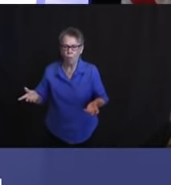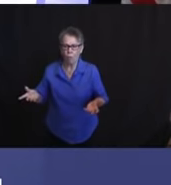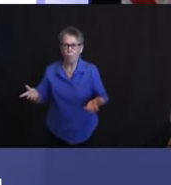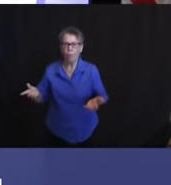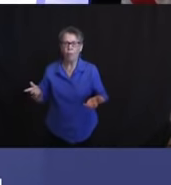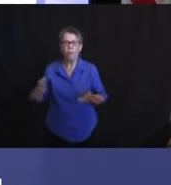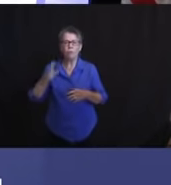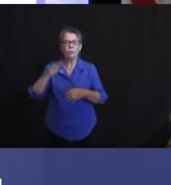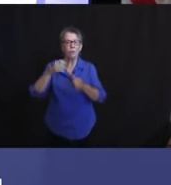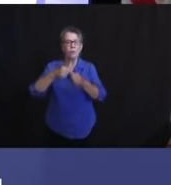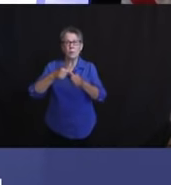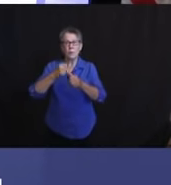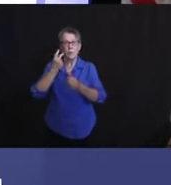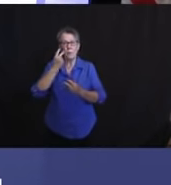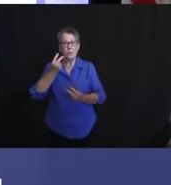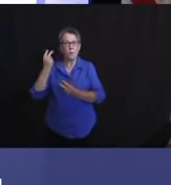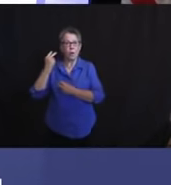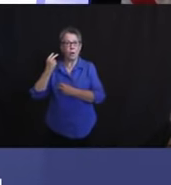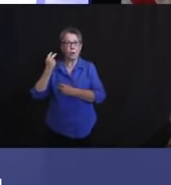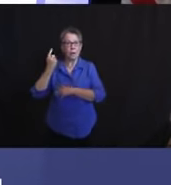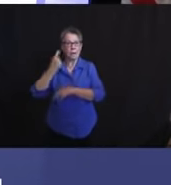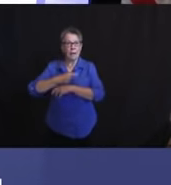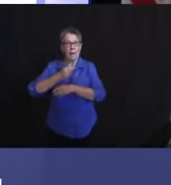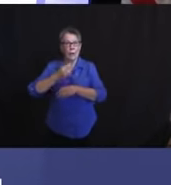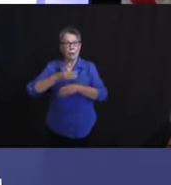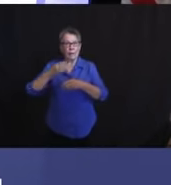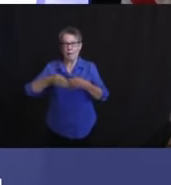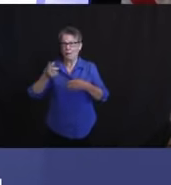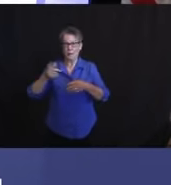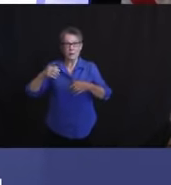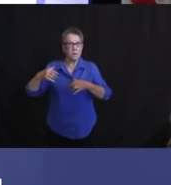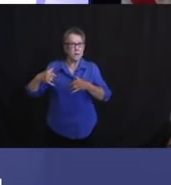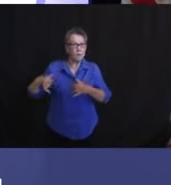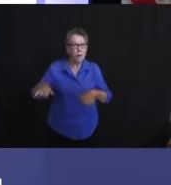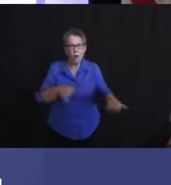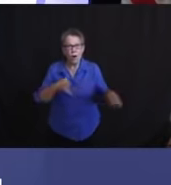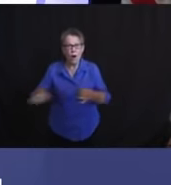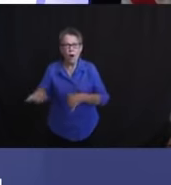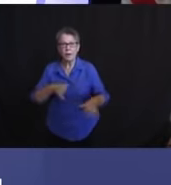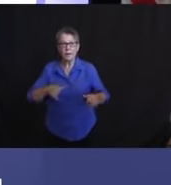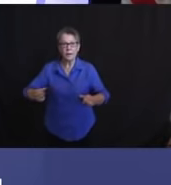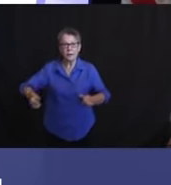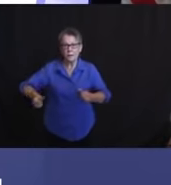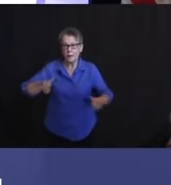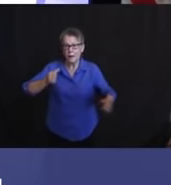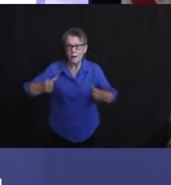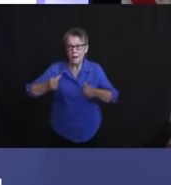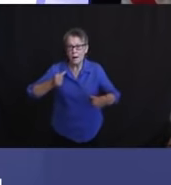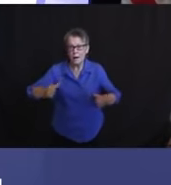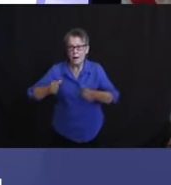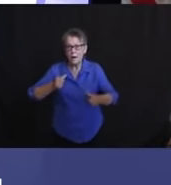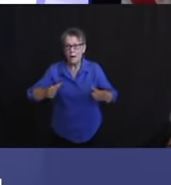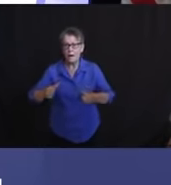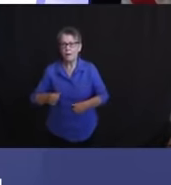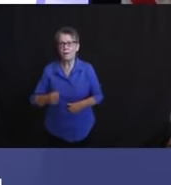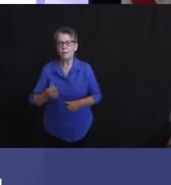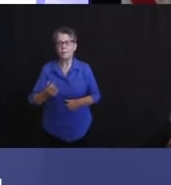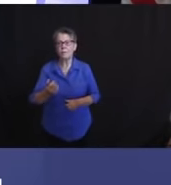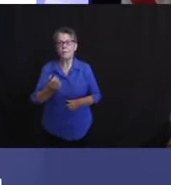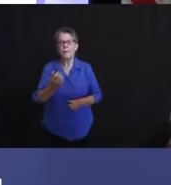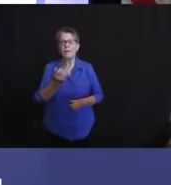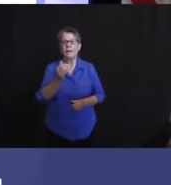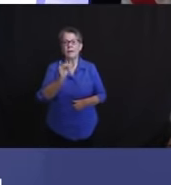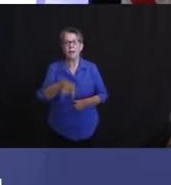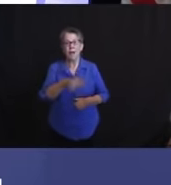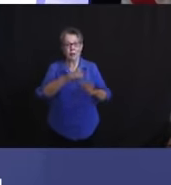to 14 cases of COVID-19 in college-aged Pennsylvania residents. If we ignore the